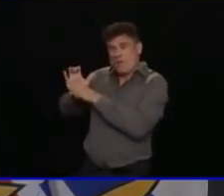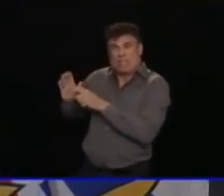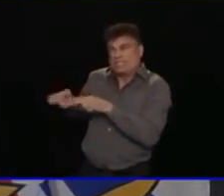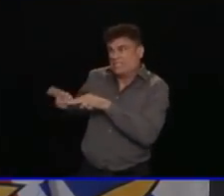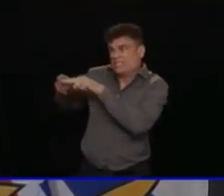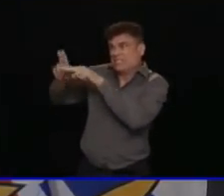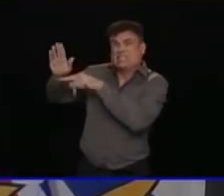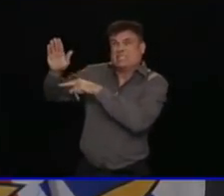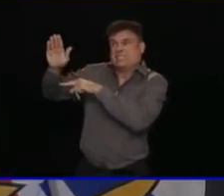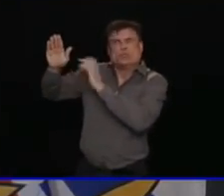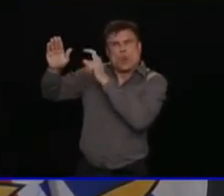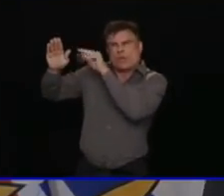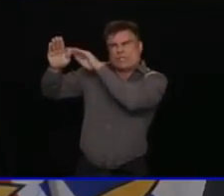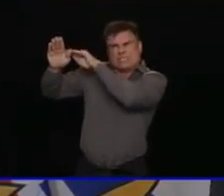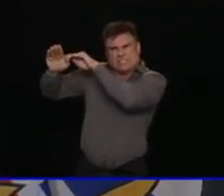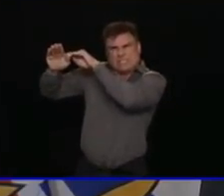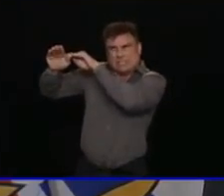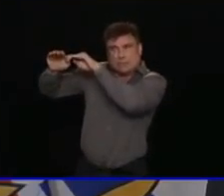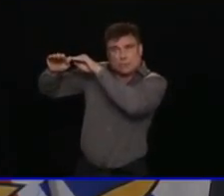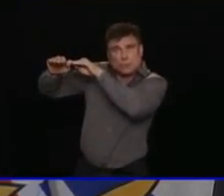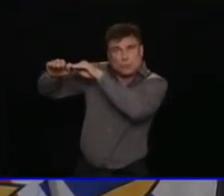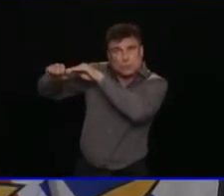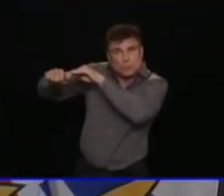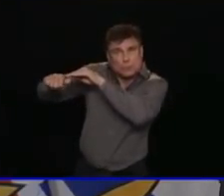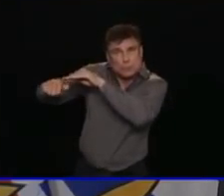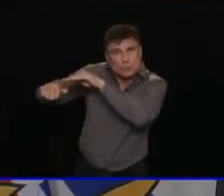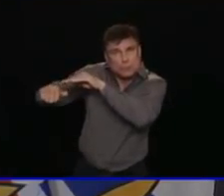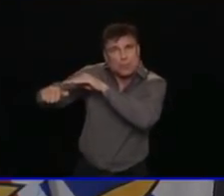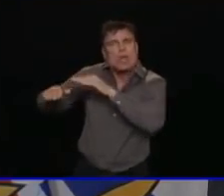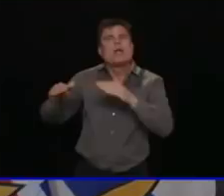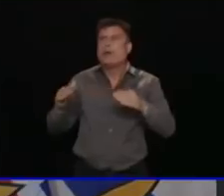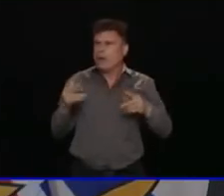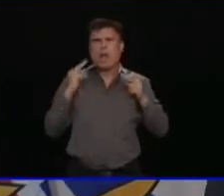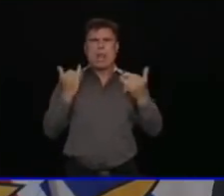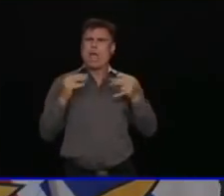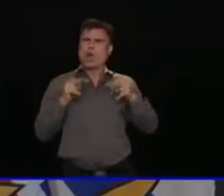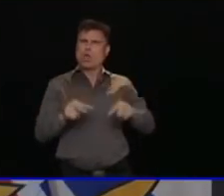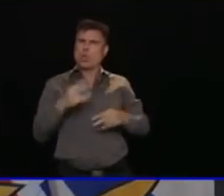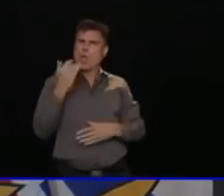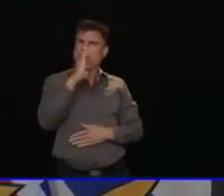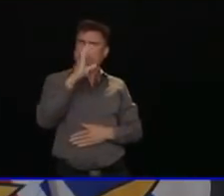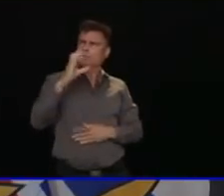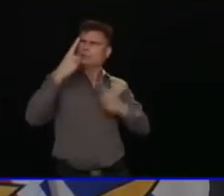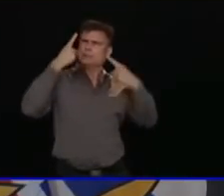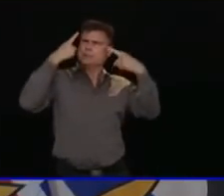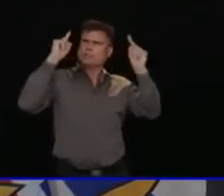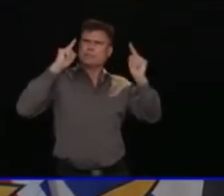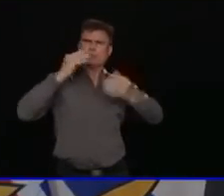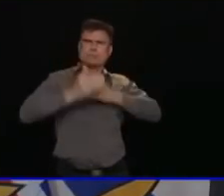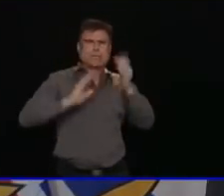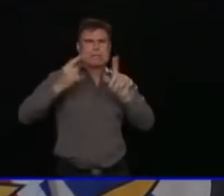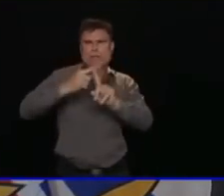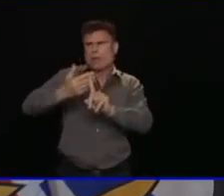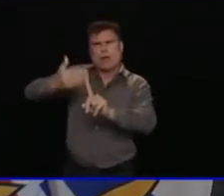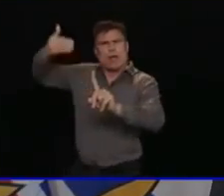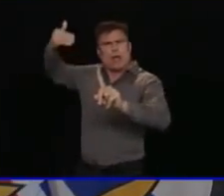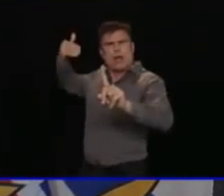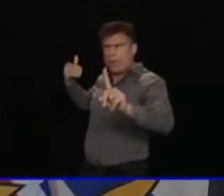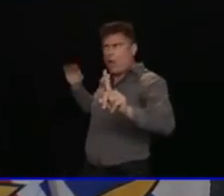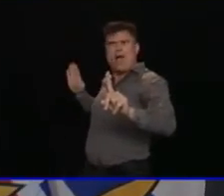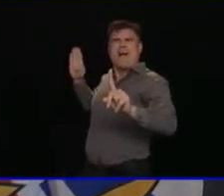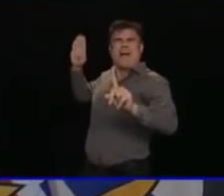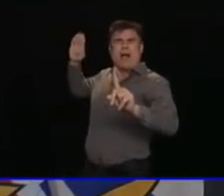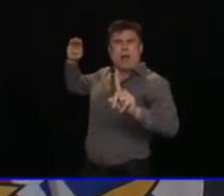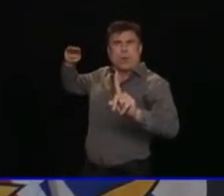driven by physical distancing. Physical distancing, I'm sure that all the phrases we've used over the many months, those two words have made